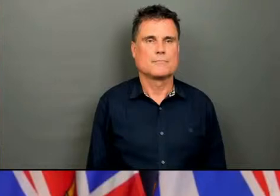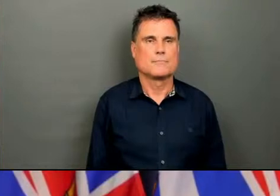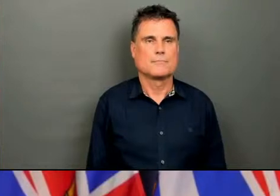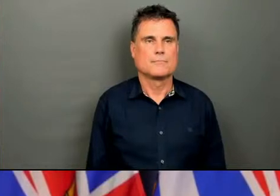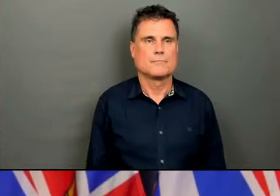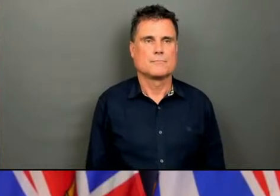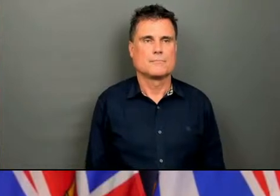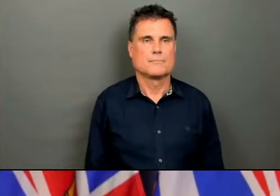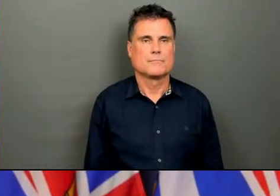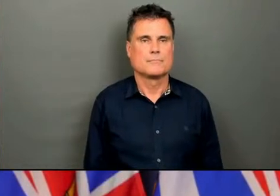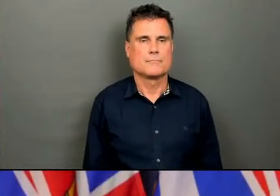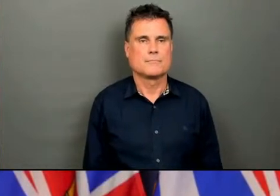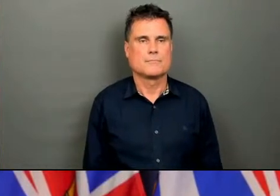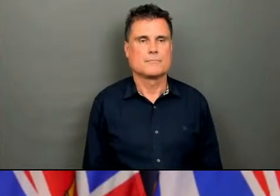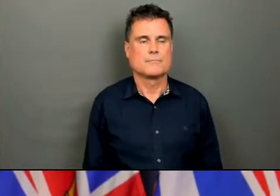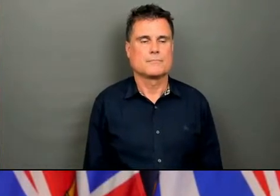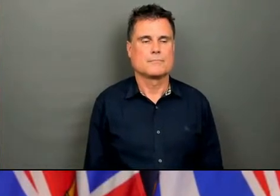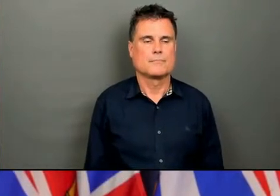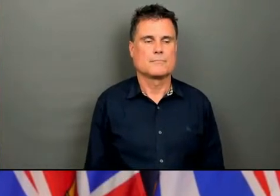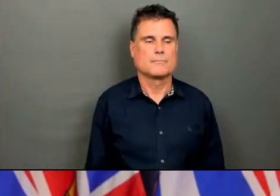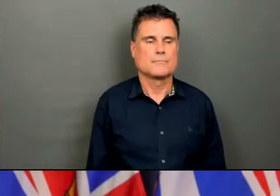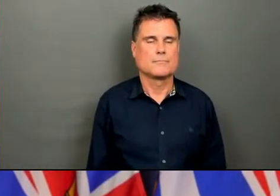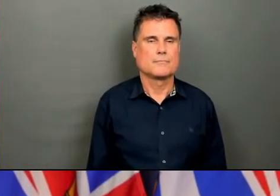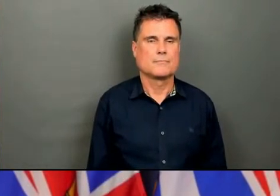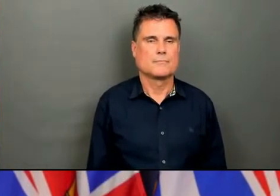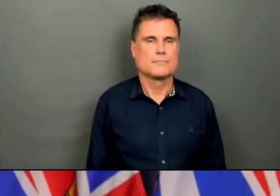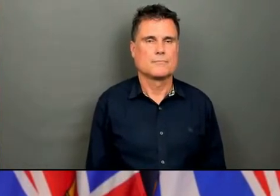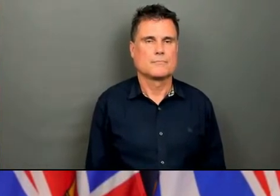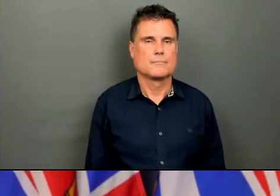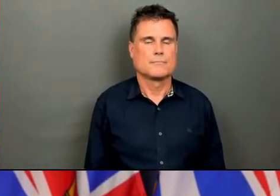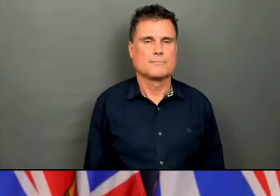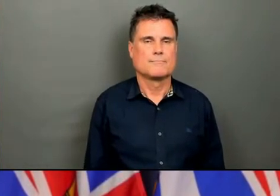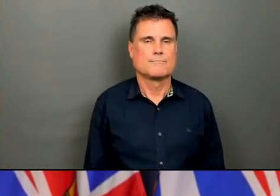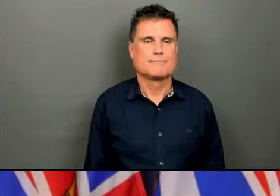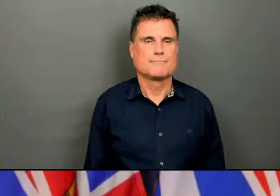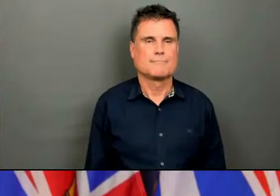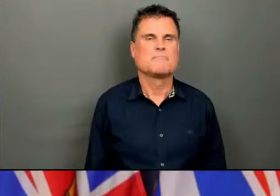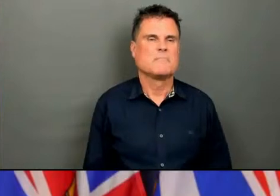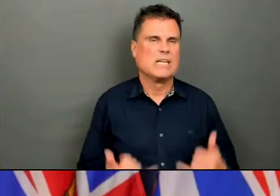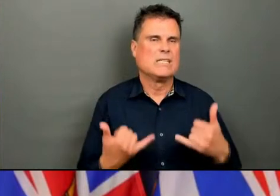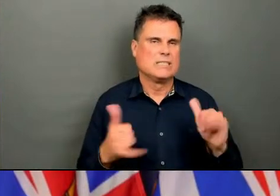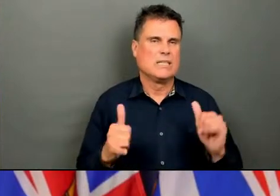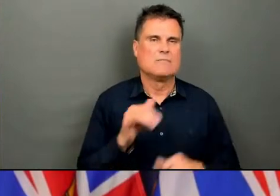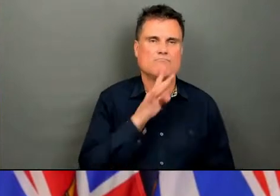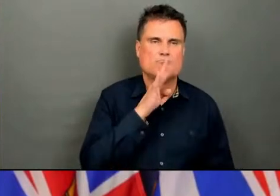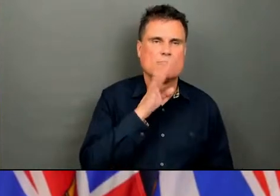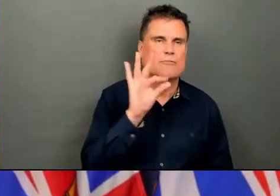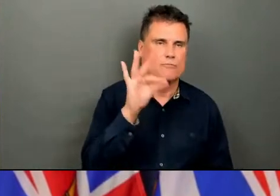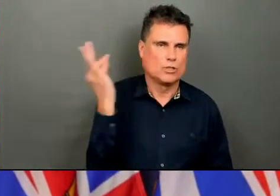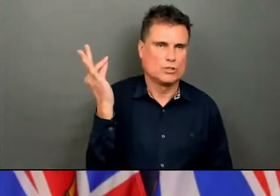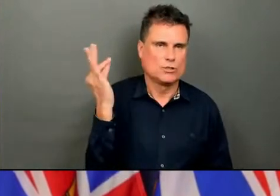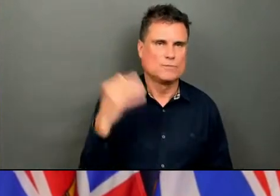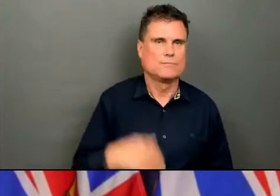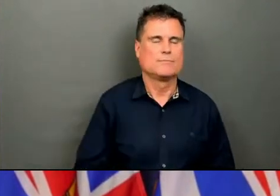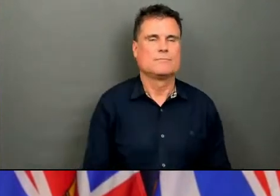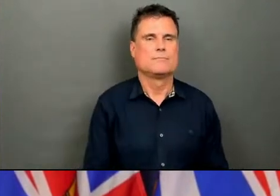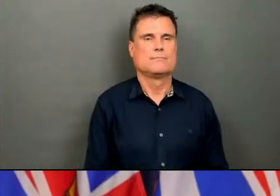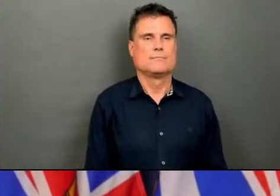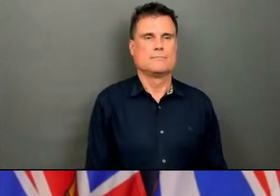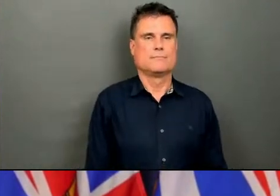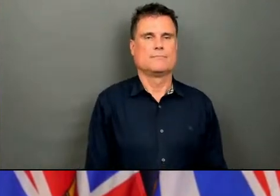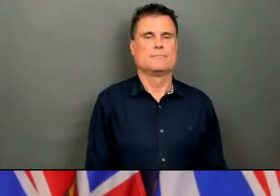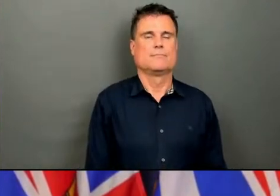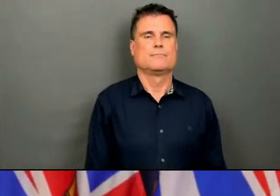ce que vous aimez, c'est d'avoir votre première dose, d'attendre un certain